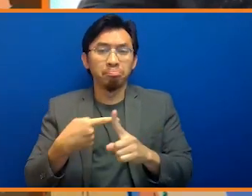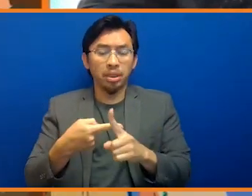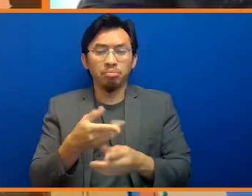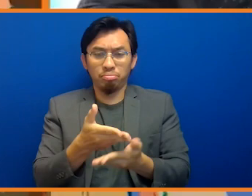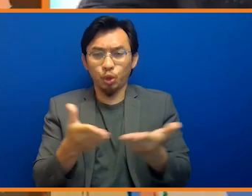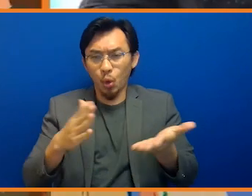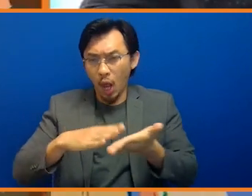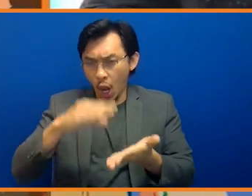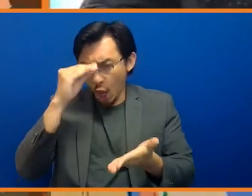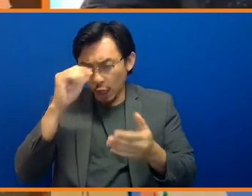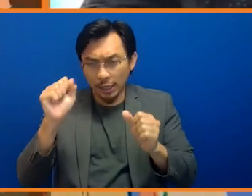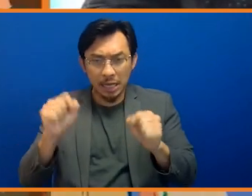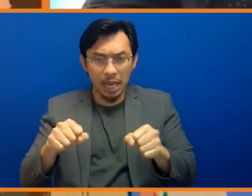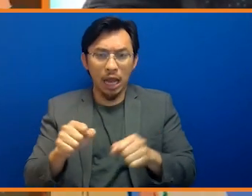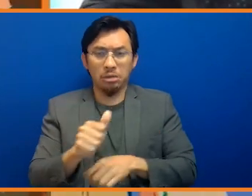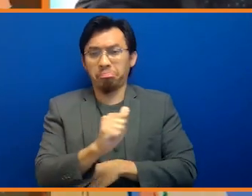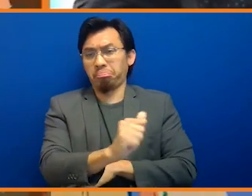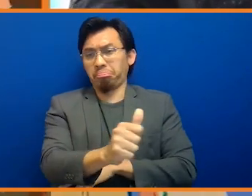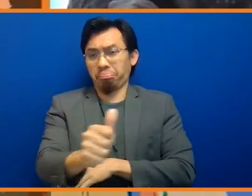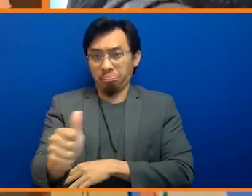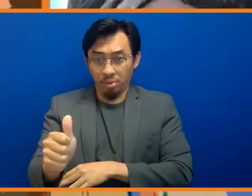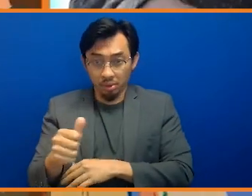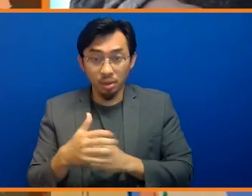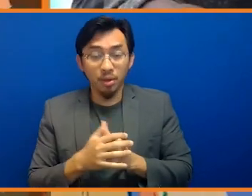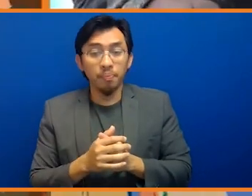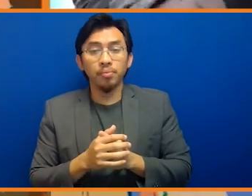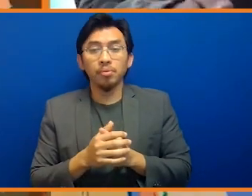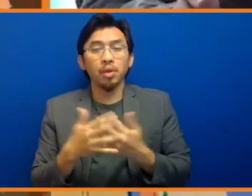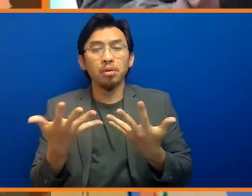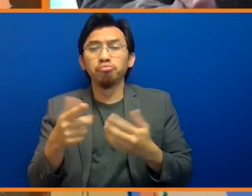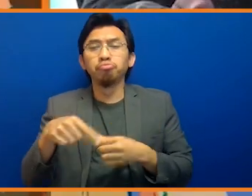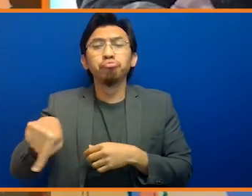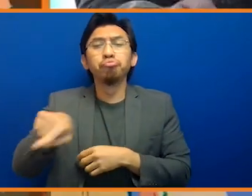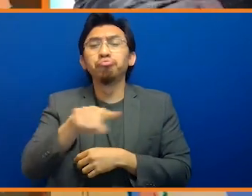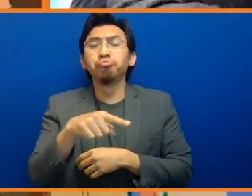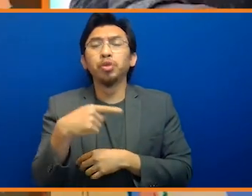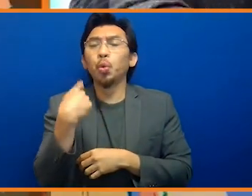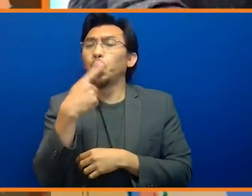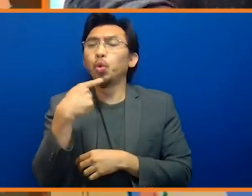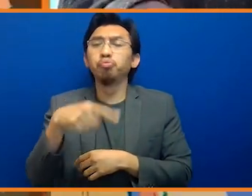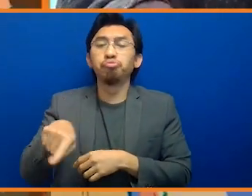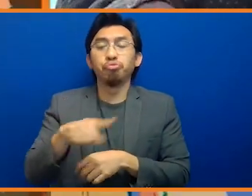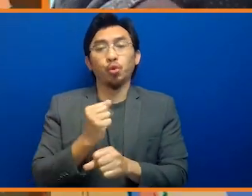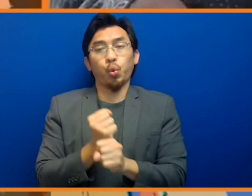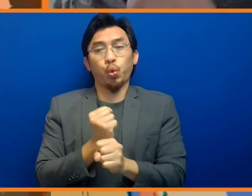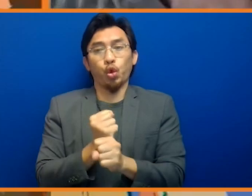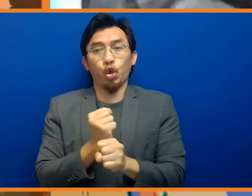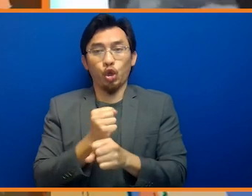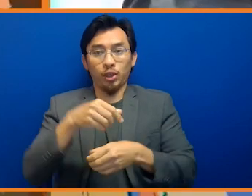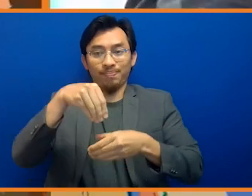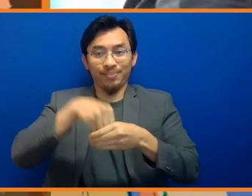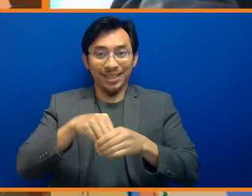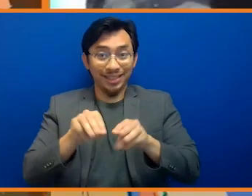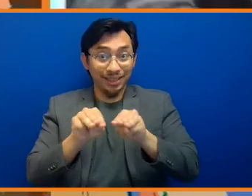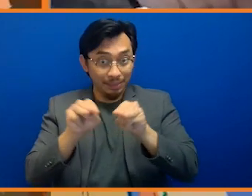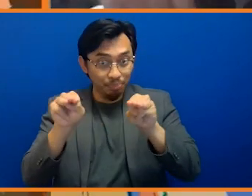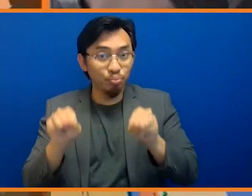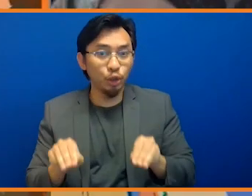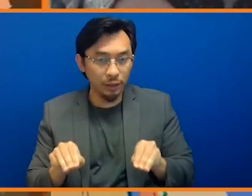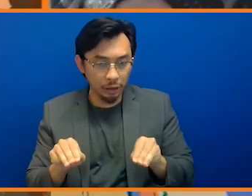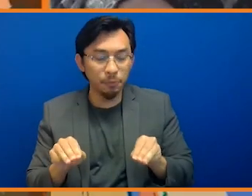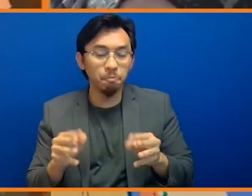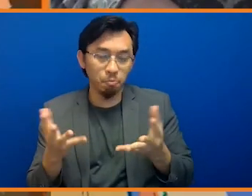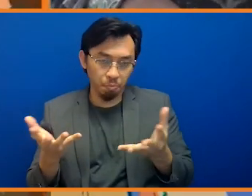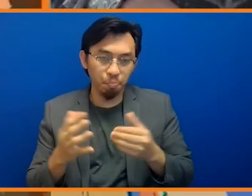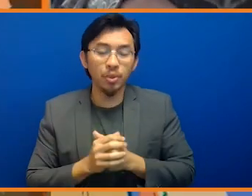your side, especially those who work inside the museum.